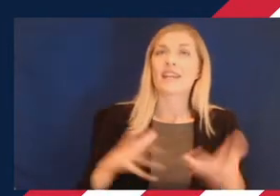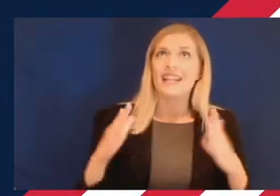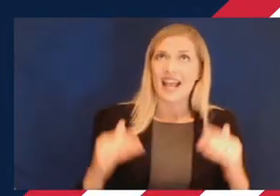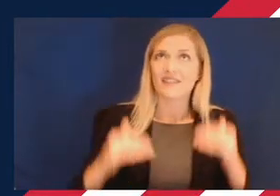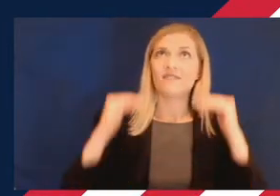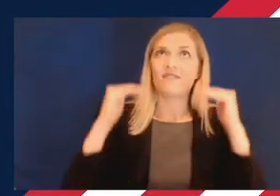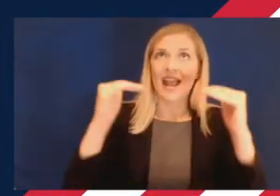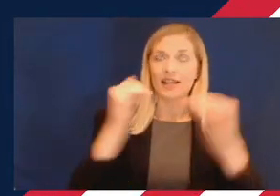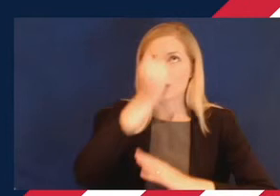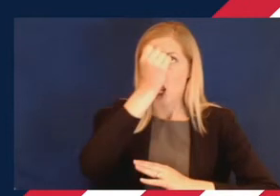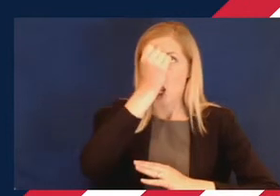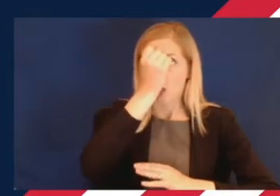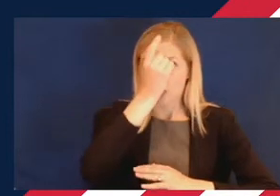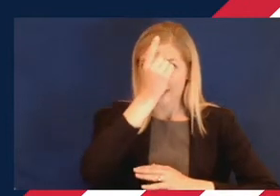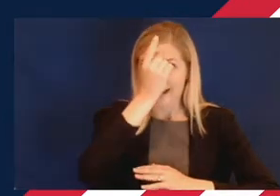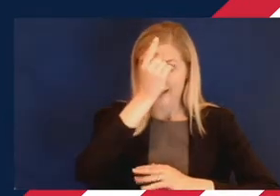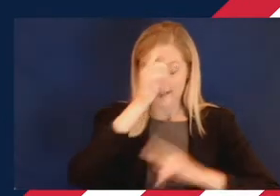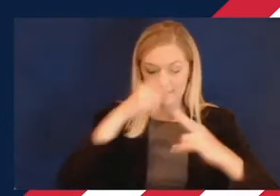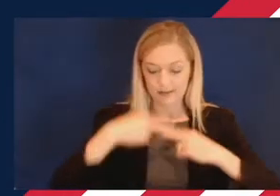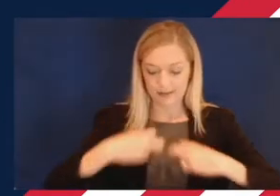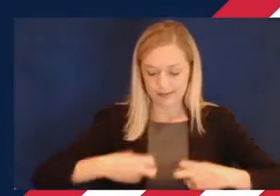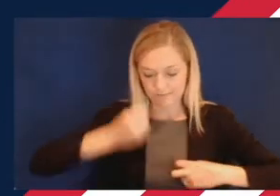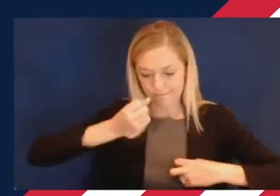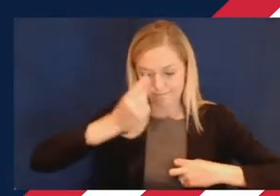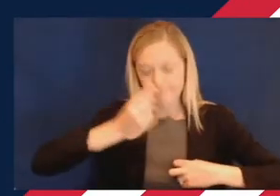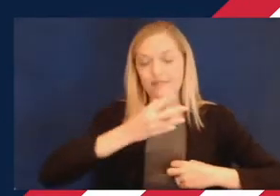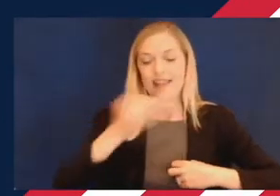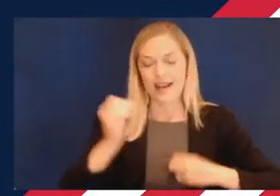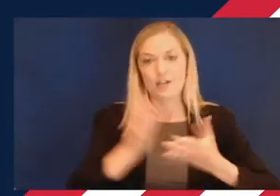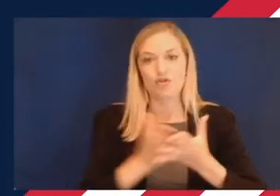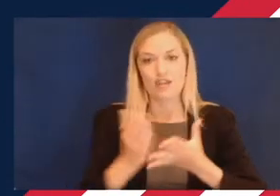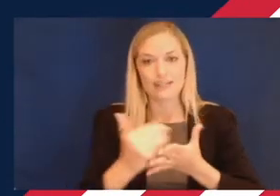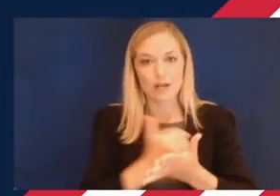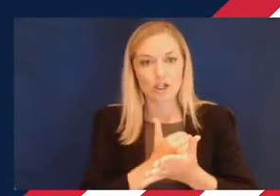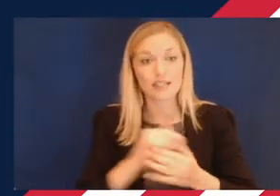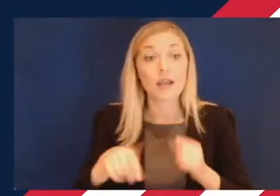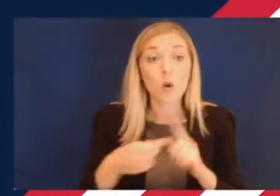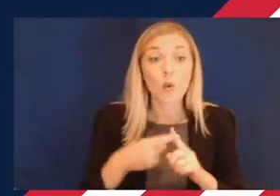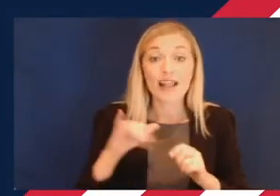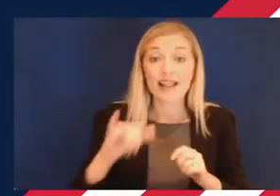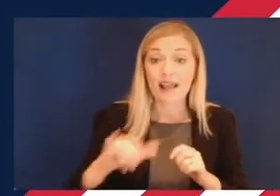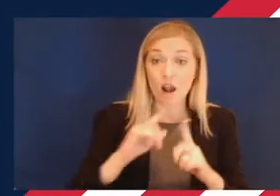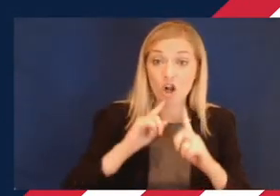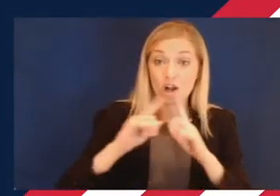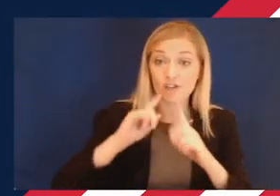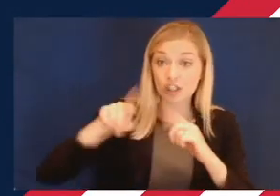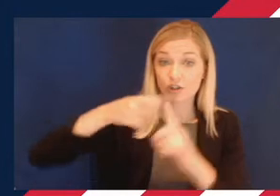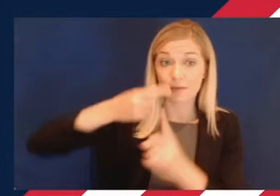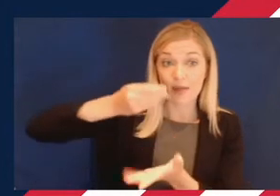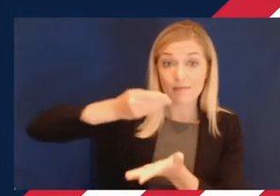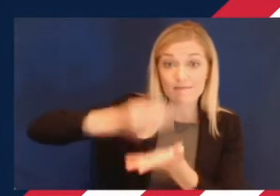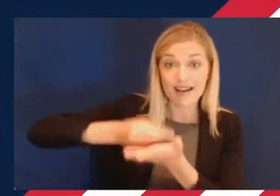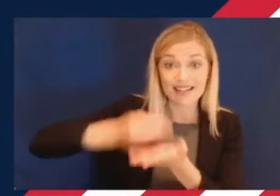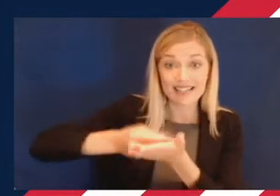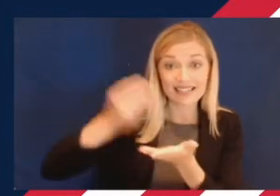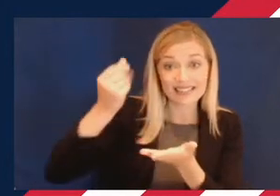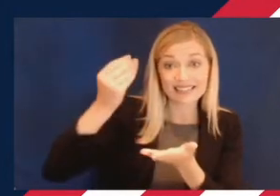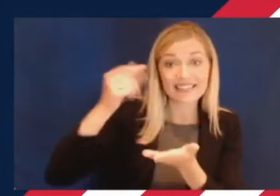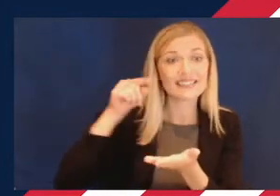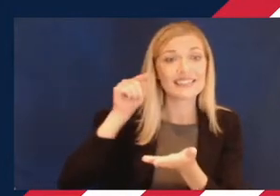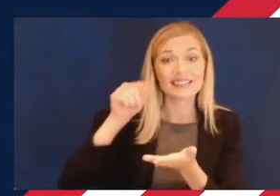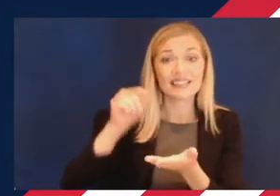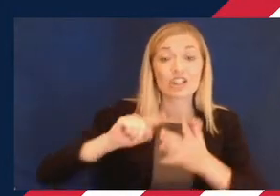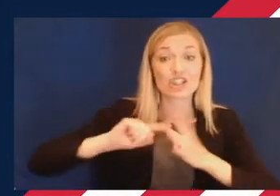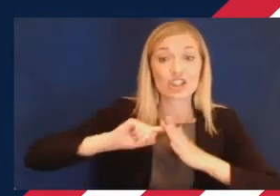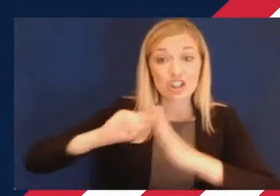know that when the $349 billion conversation came about, everyone was excited about it. That happened on a